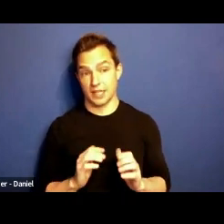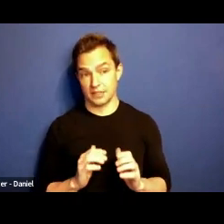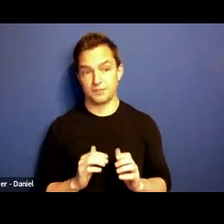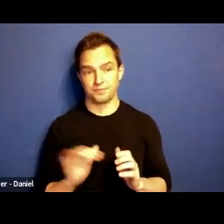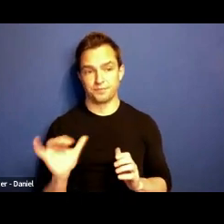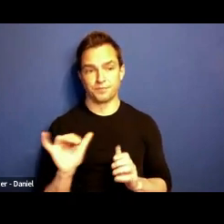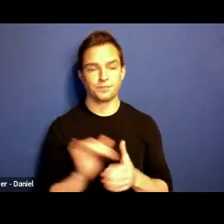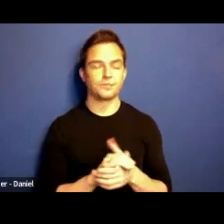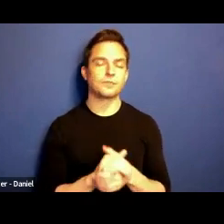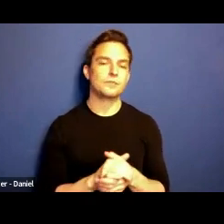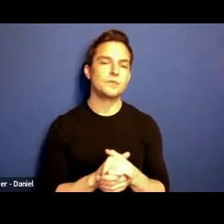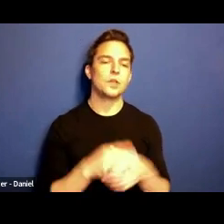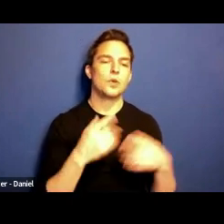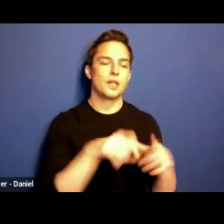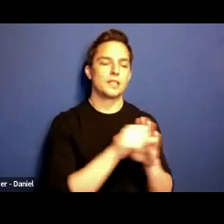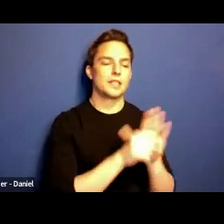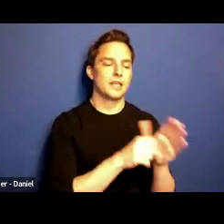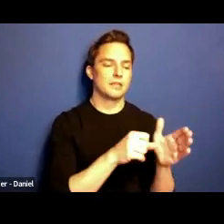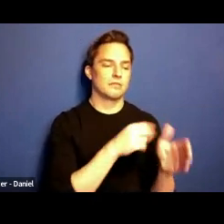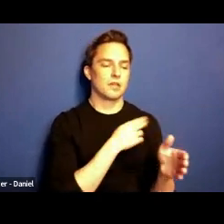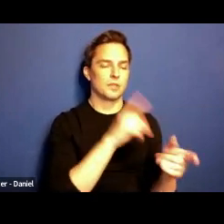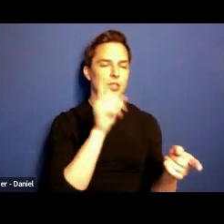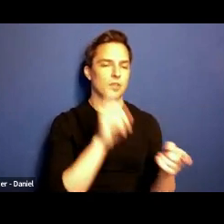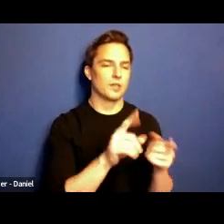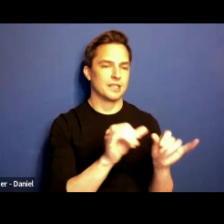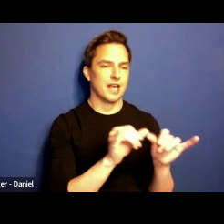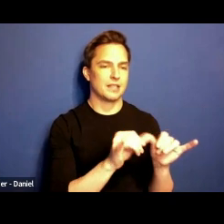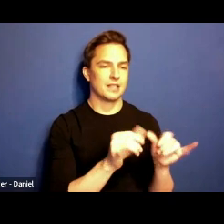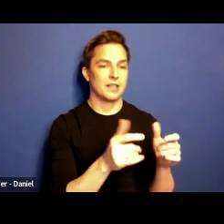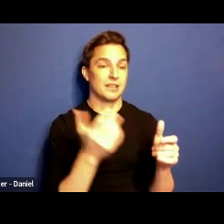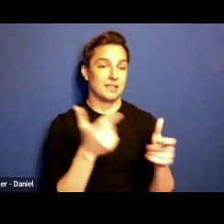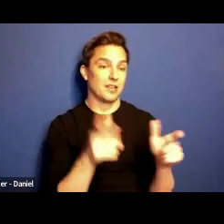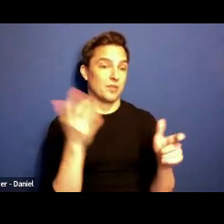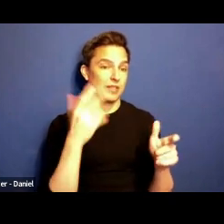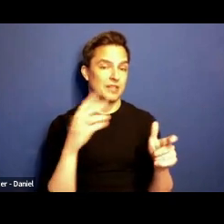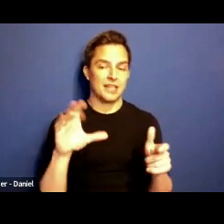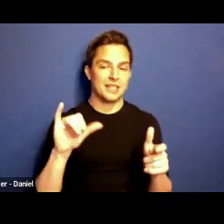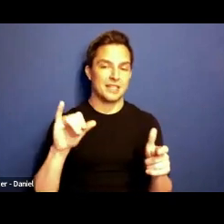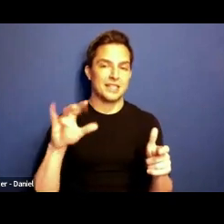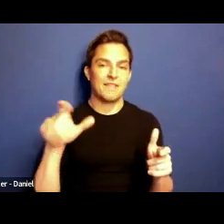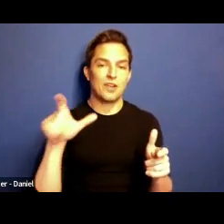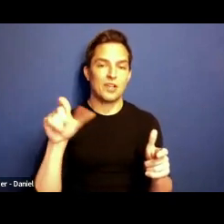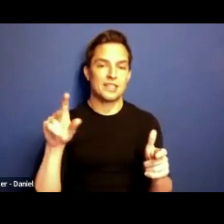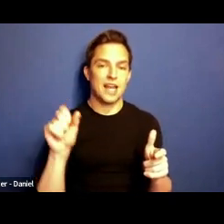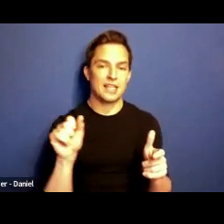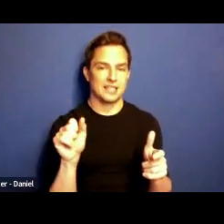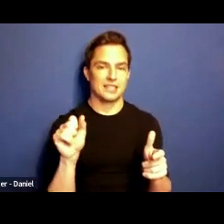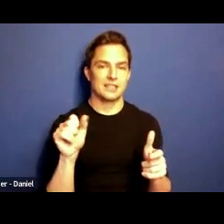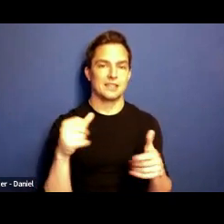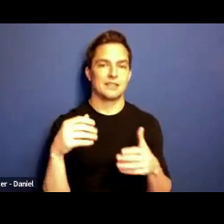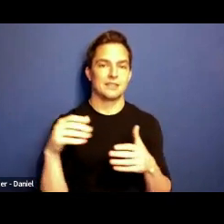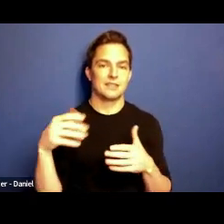state hospitals were decreasing in overall size, it was largely the civil status patients that were being moved out of state